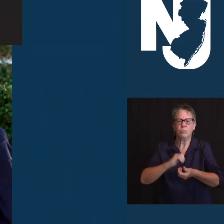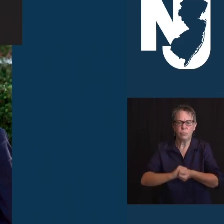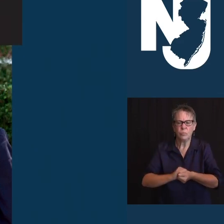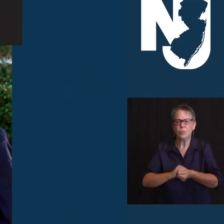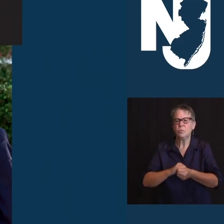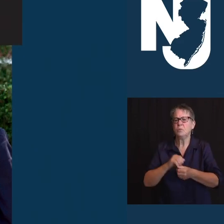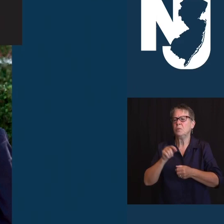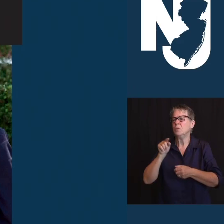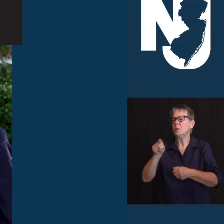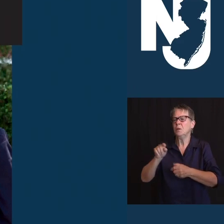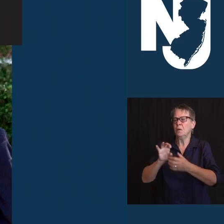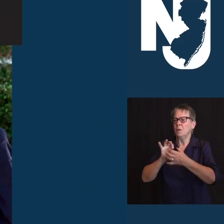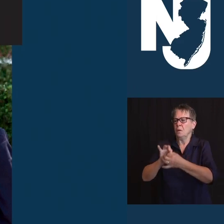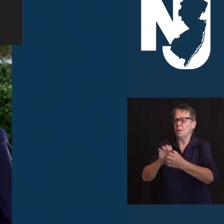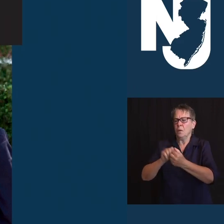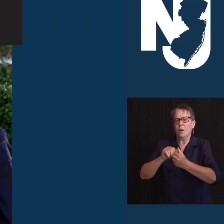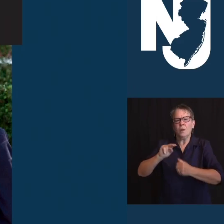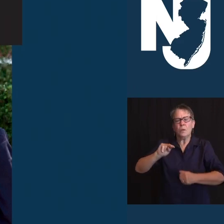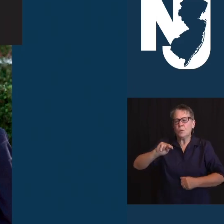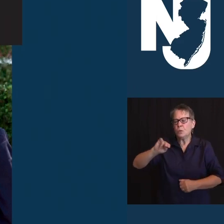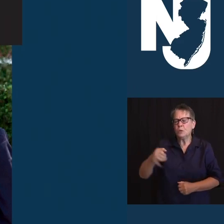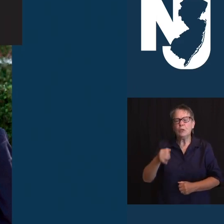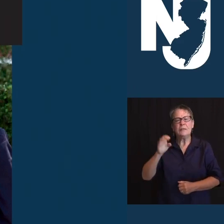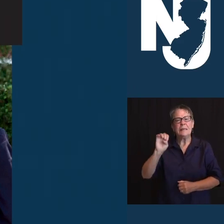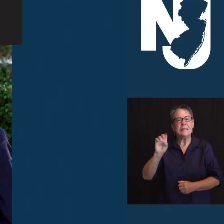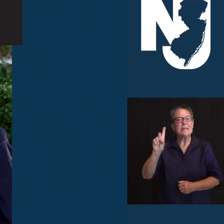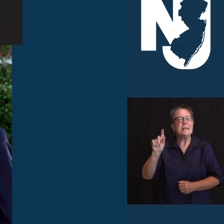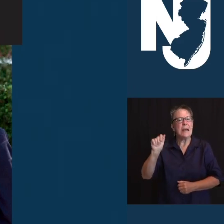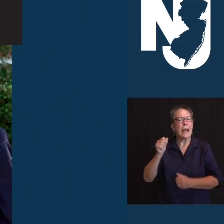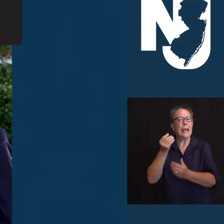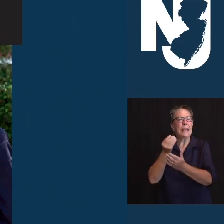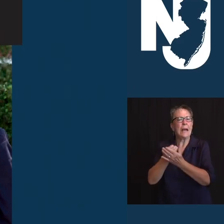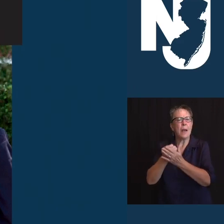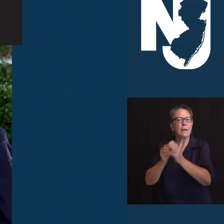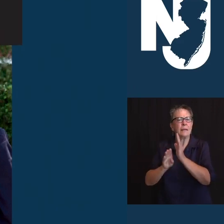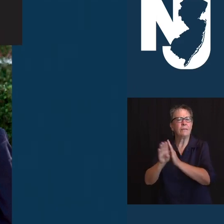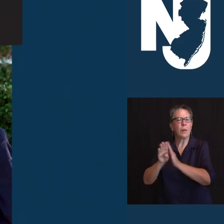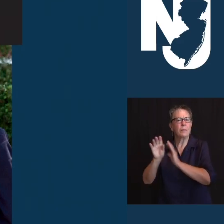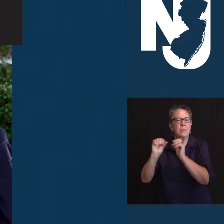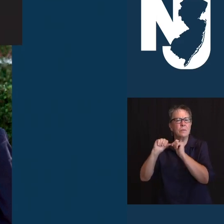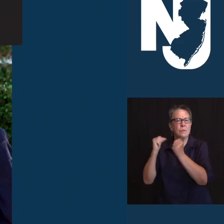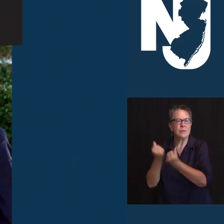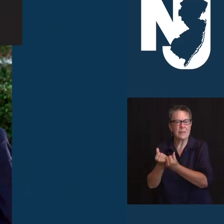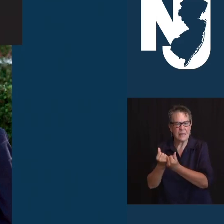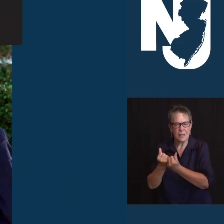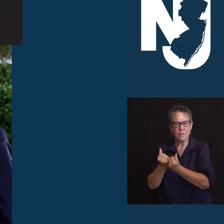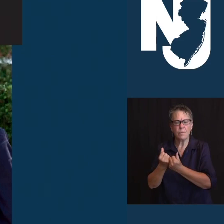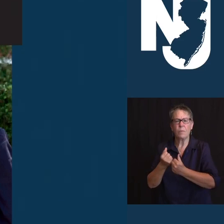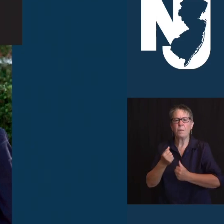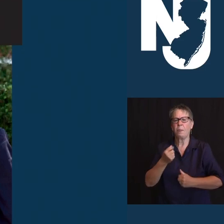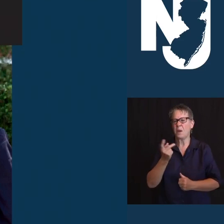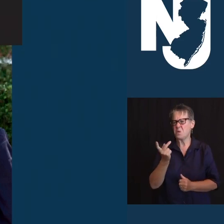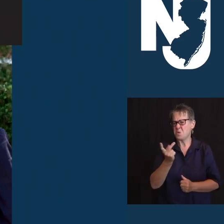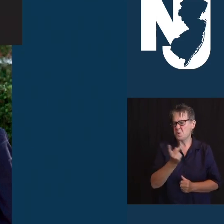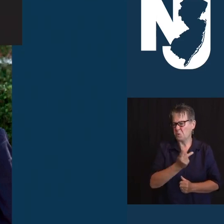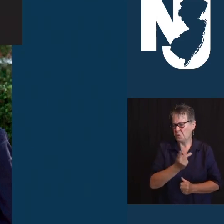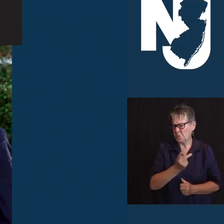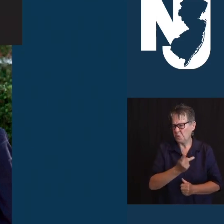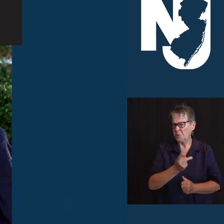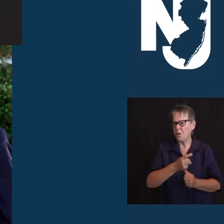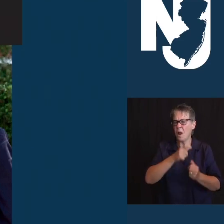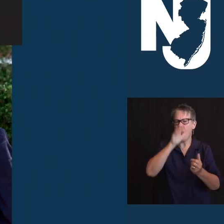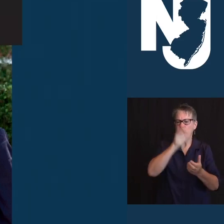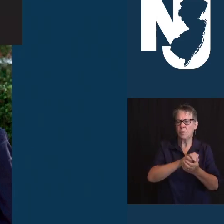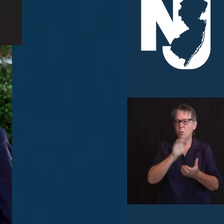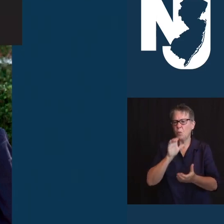leadership of Mary Claire on the left and David on the right, the Garbers, Princeton Legal Search Group has spent 21 years helping global